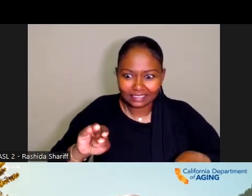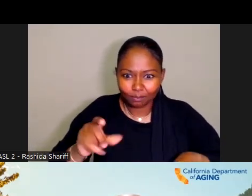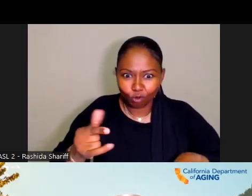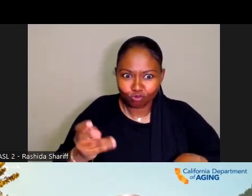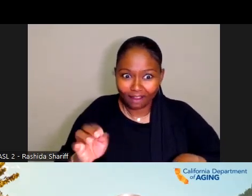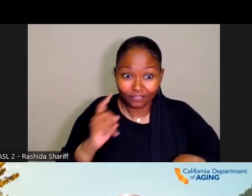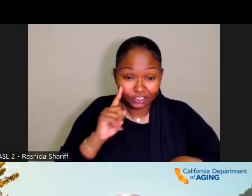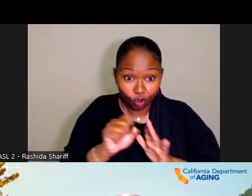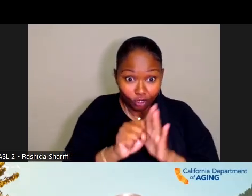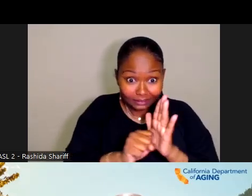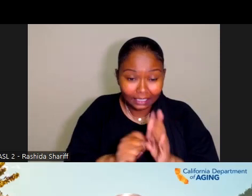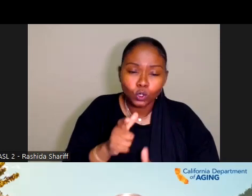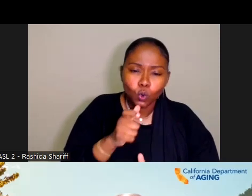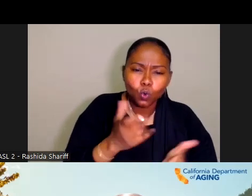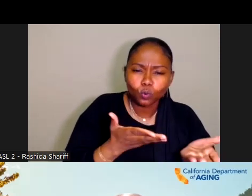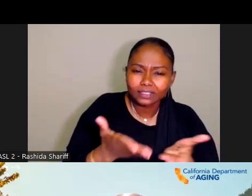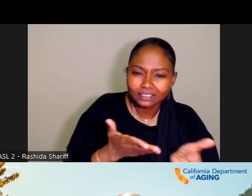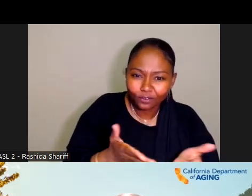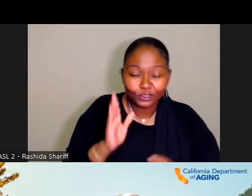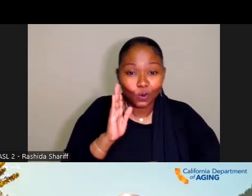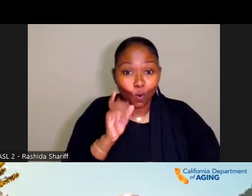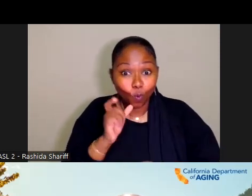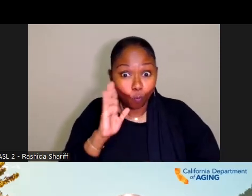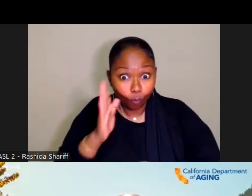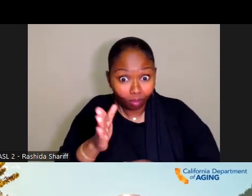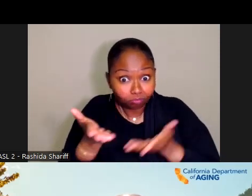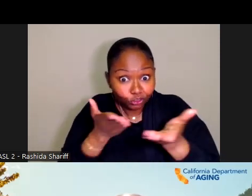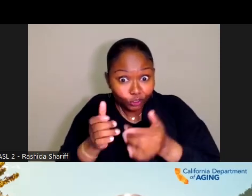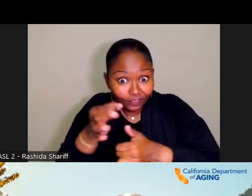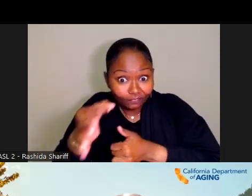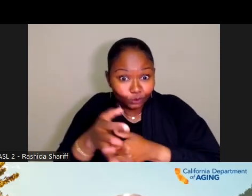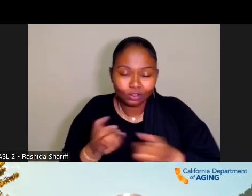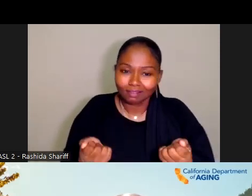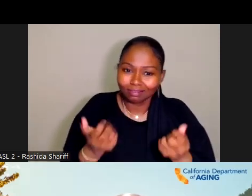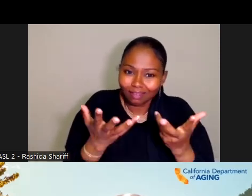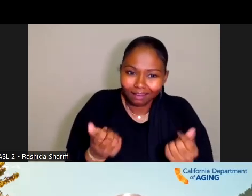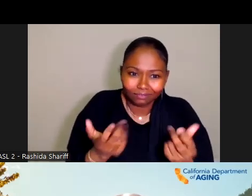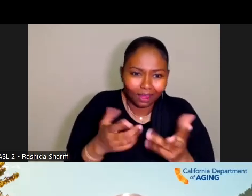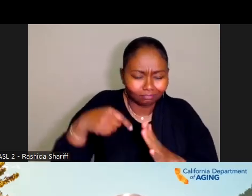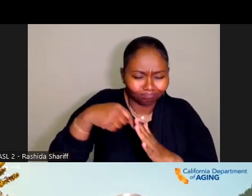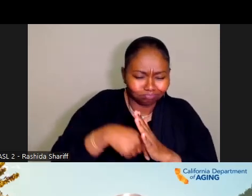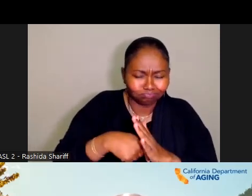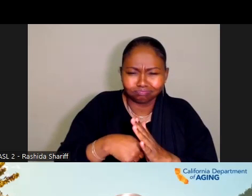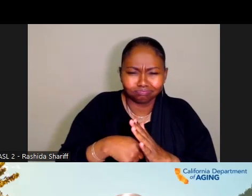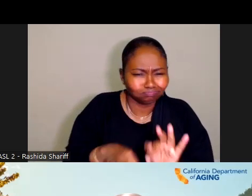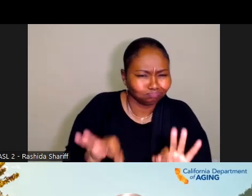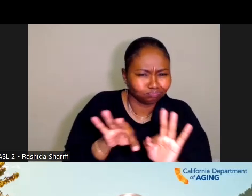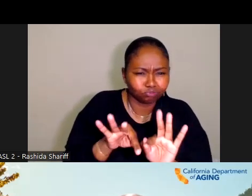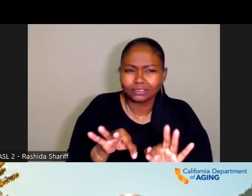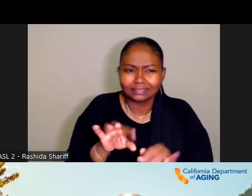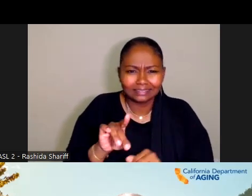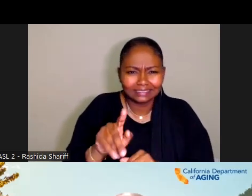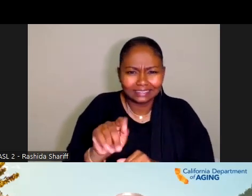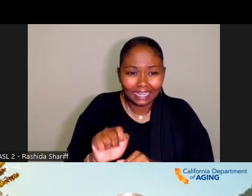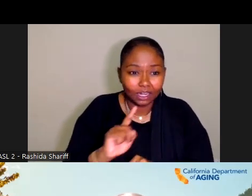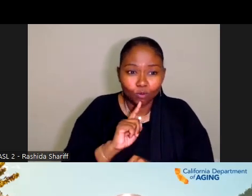who we're serving today and who we'll be serving in the future. So there's a lot of rich data. We'll be synthesizing all of that for you. And